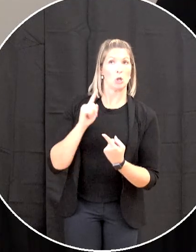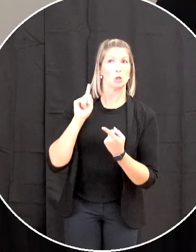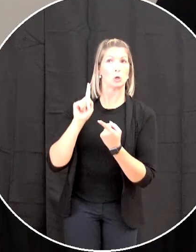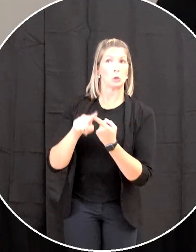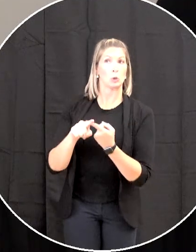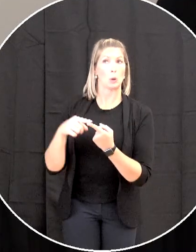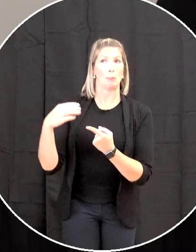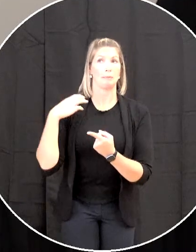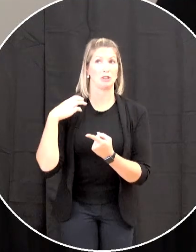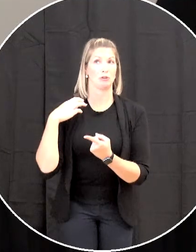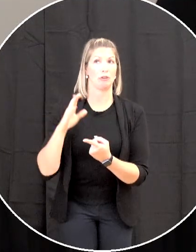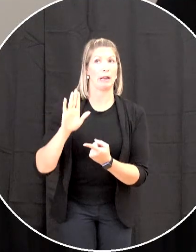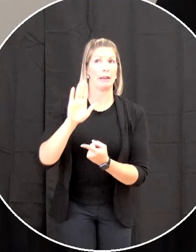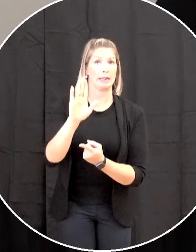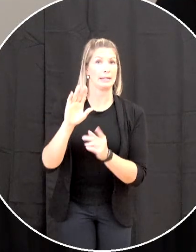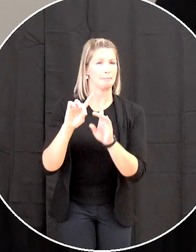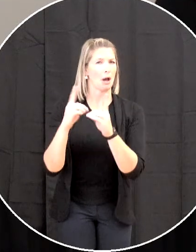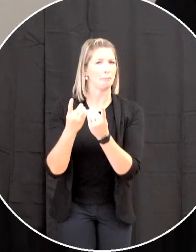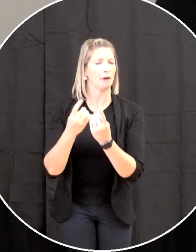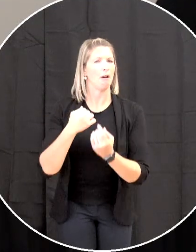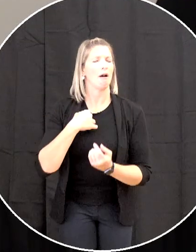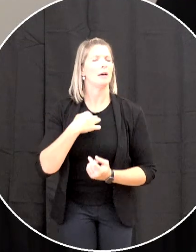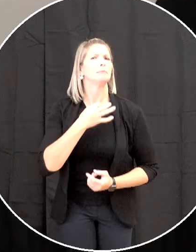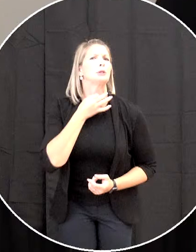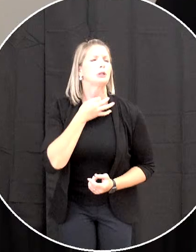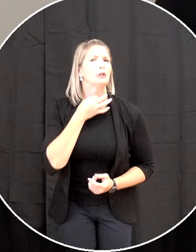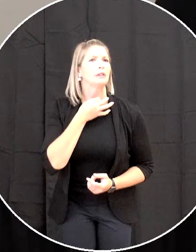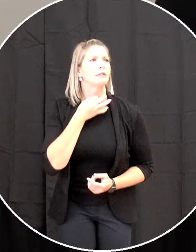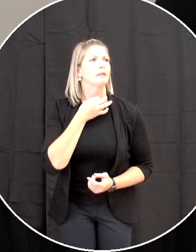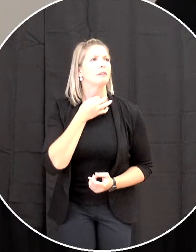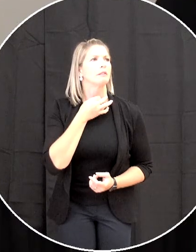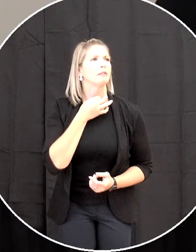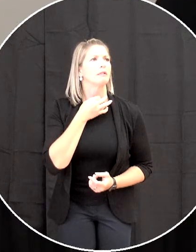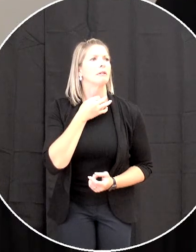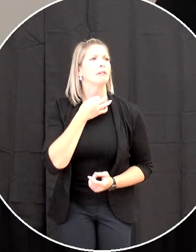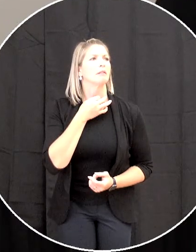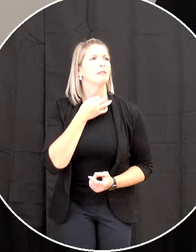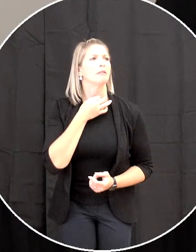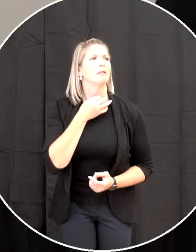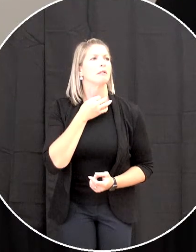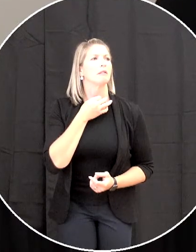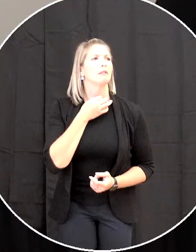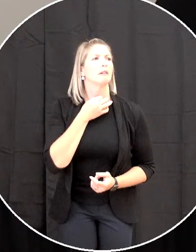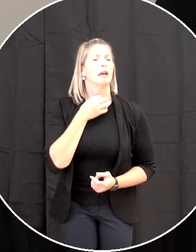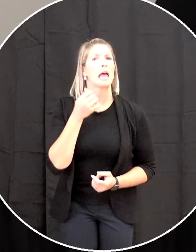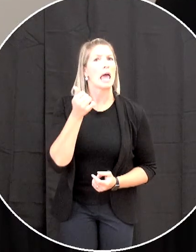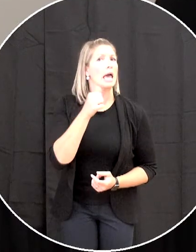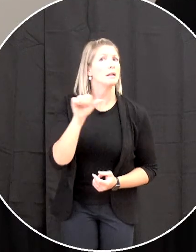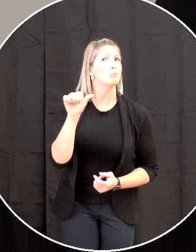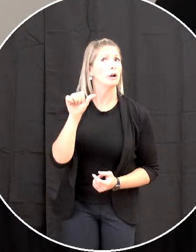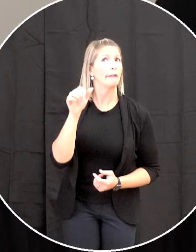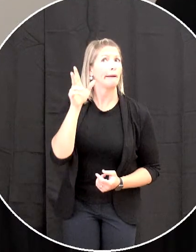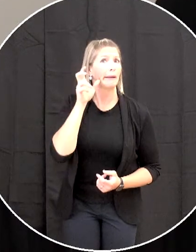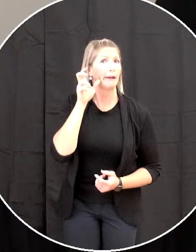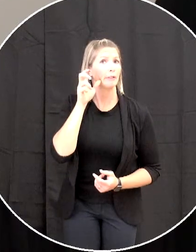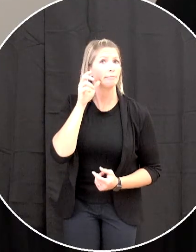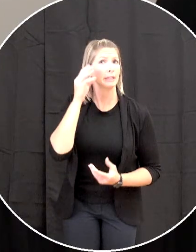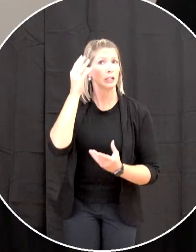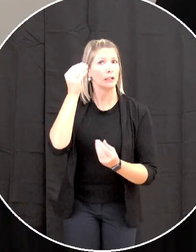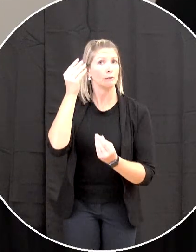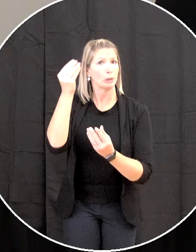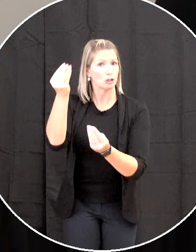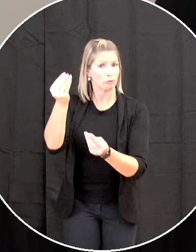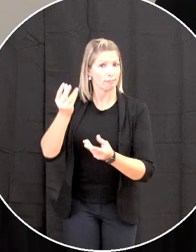wondering, many of us have received correspondence since school has reopened, particularly